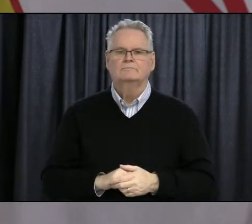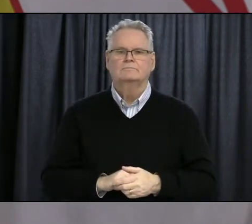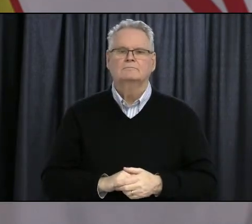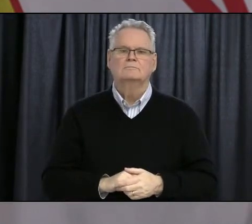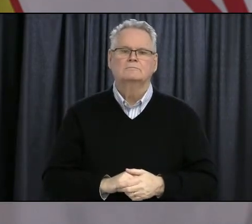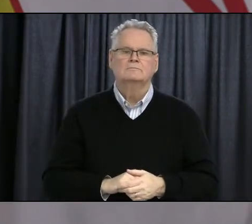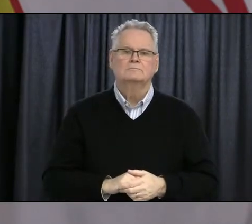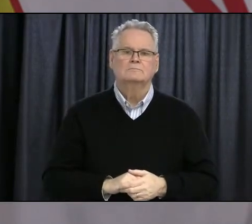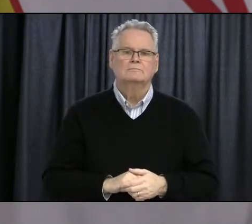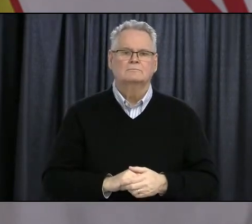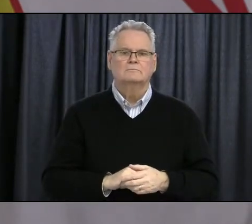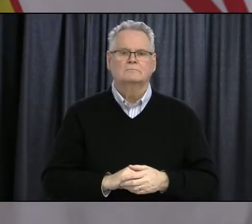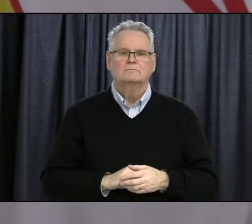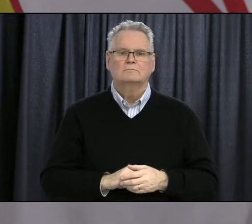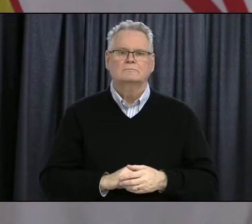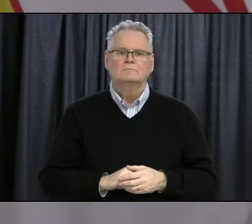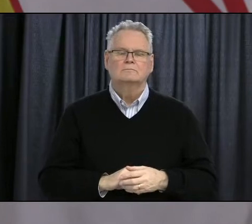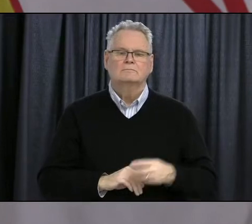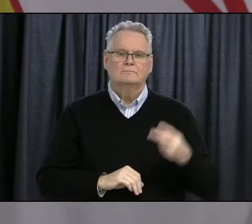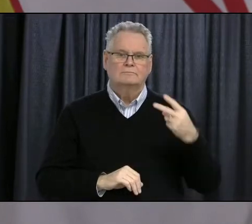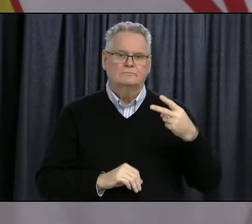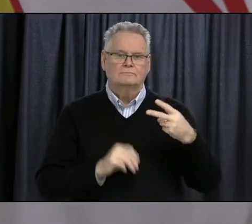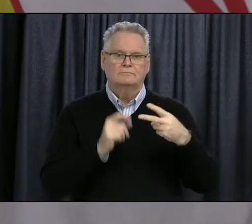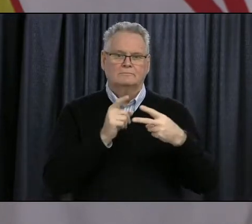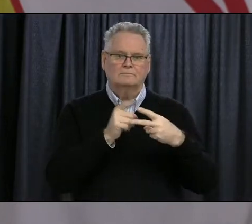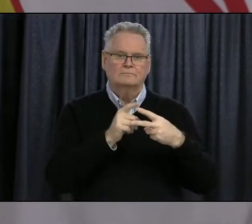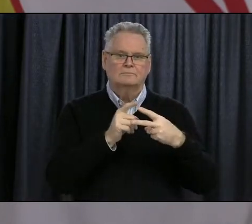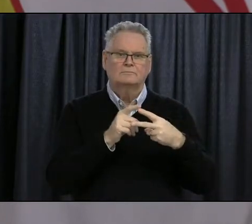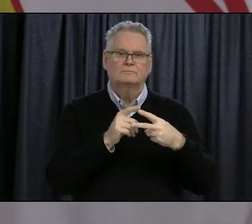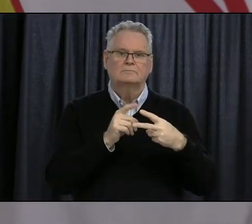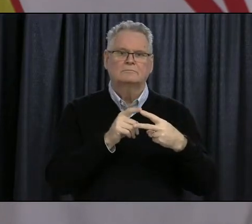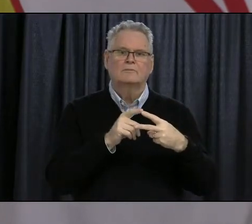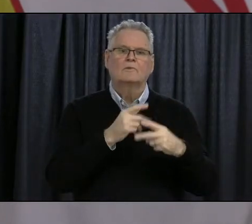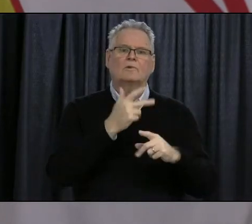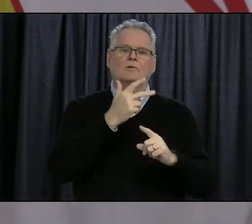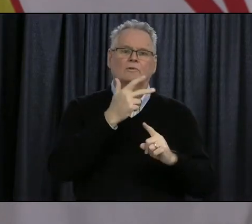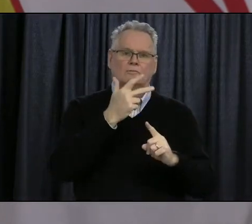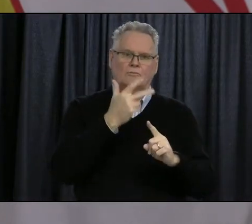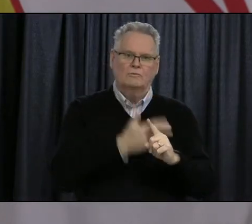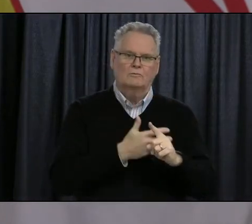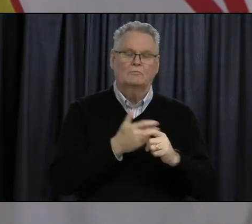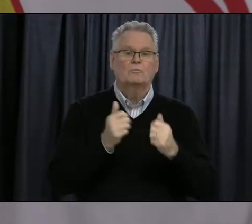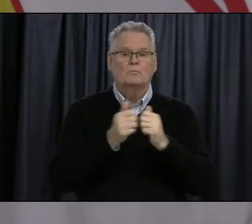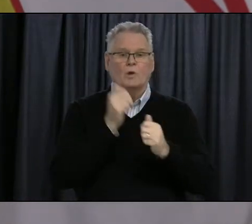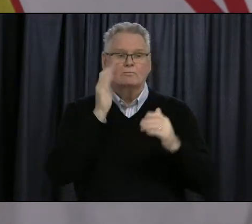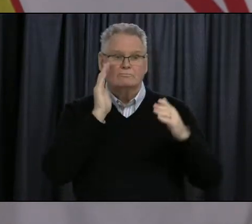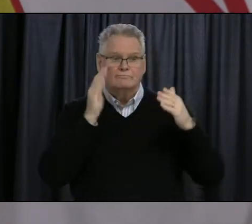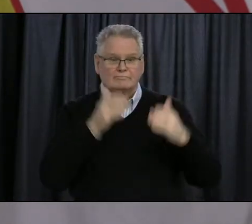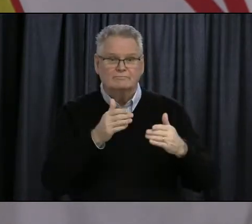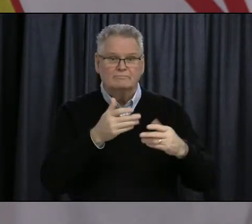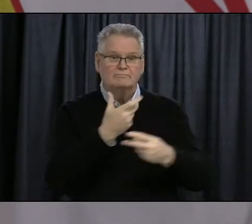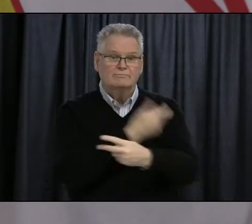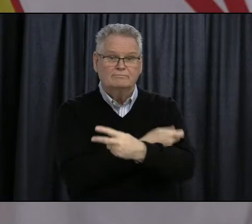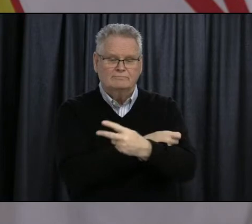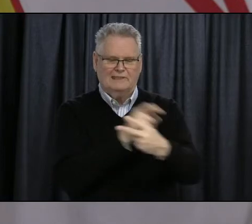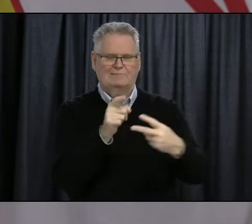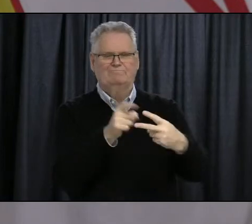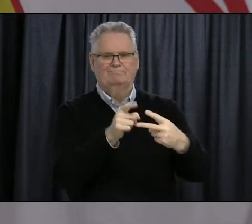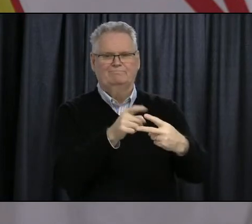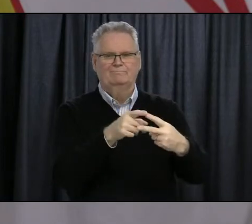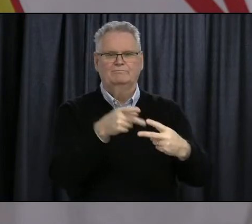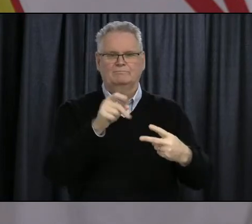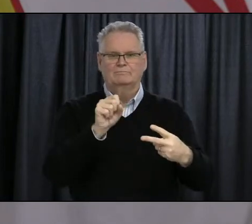supply for Q1. The distribution process for this vaccine is still more complicated than our normal processes,